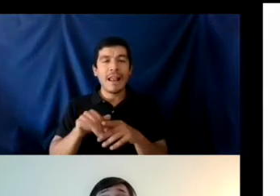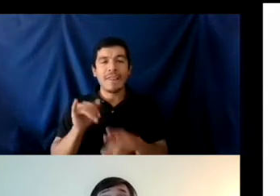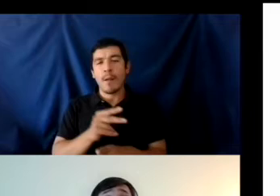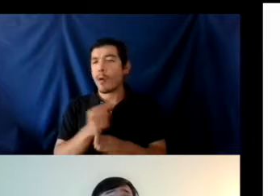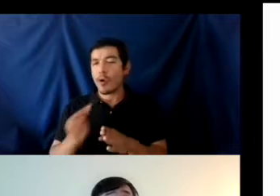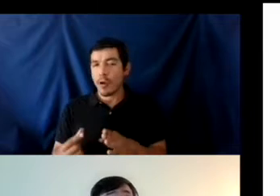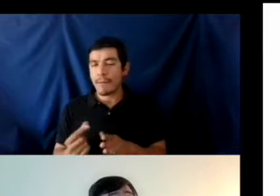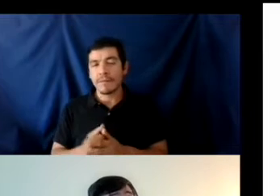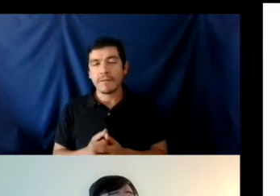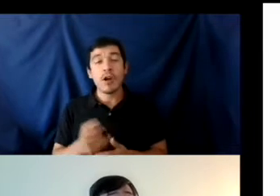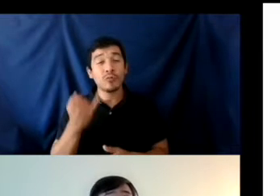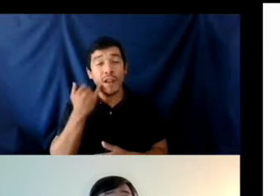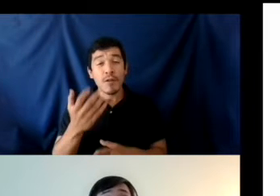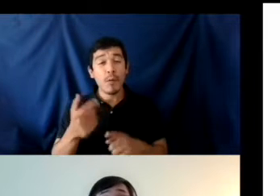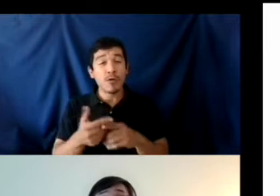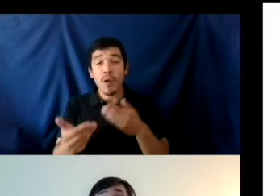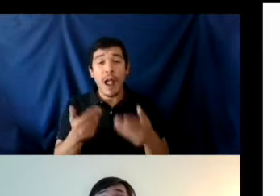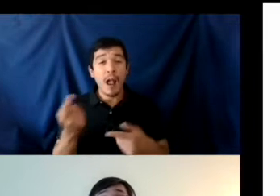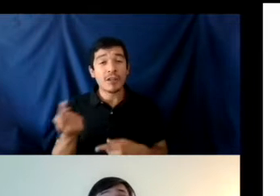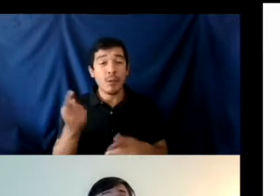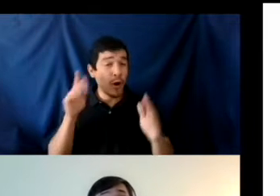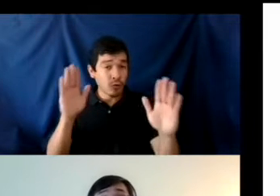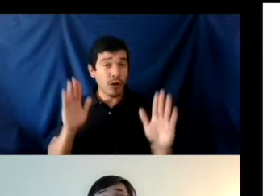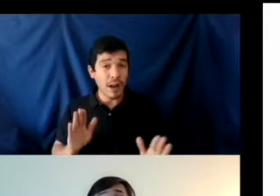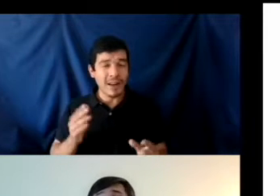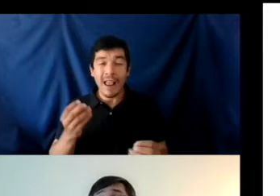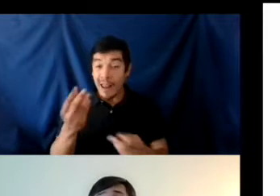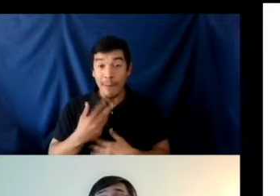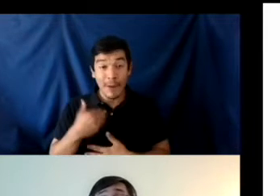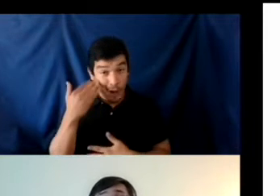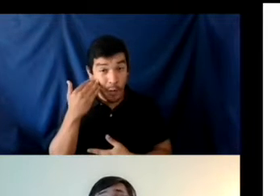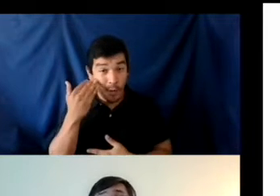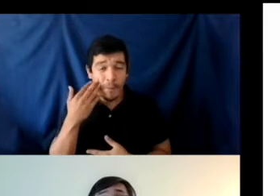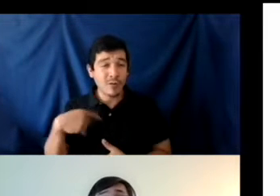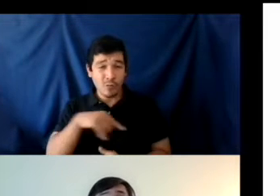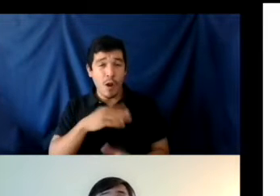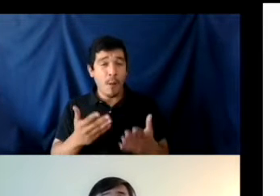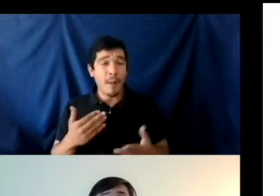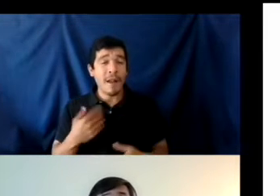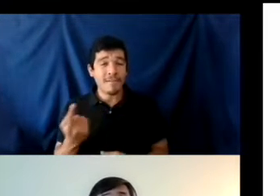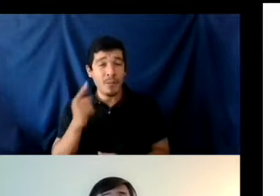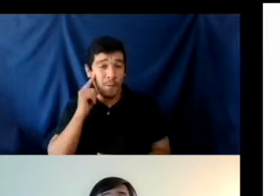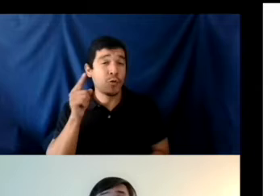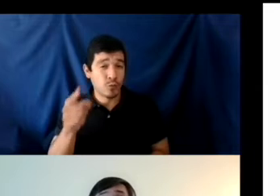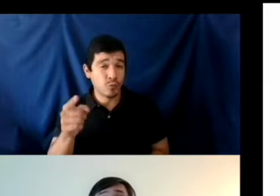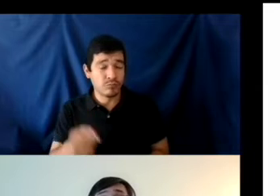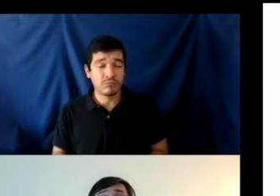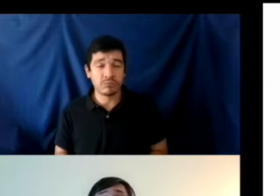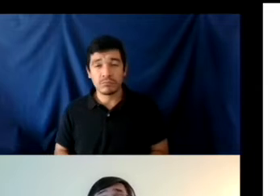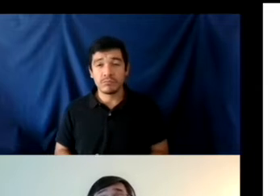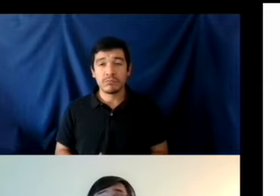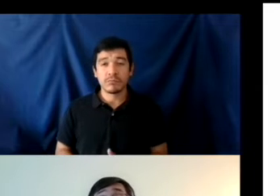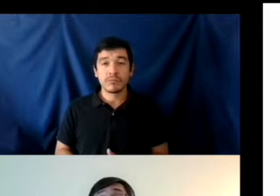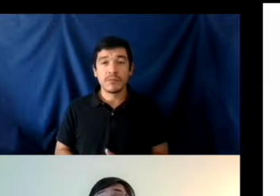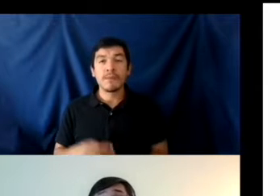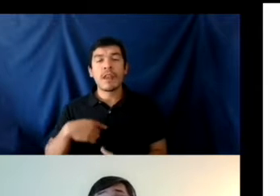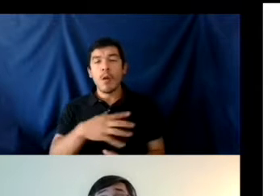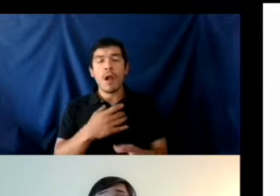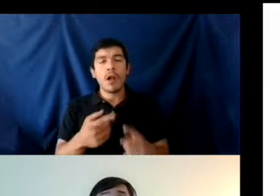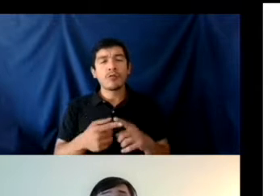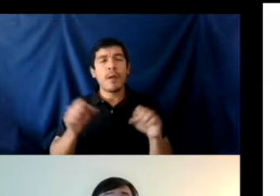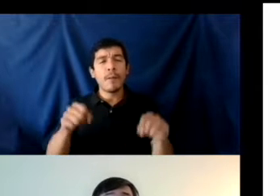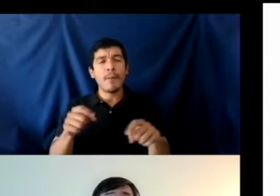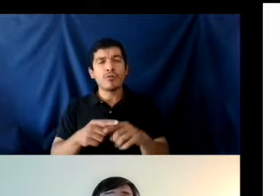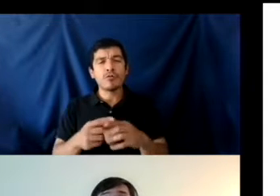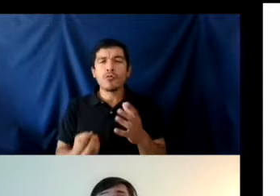program. So if you want to hire someone amazing, let us know, because we probably have somebody for you. We want to be able to